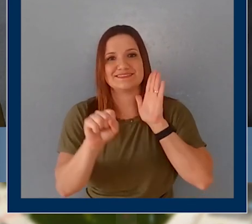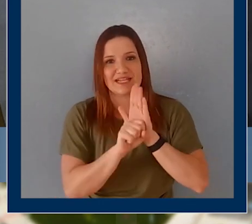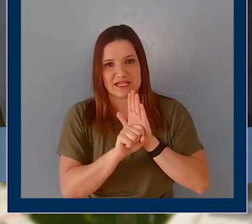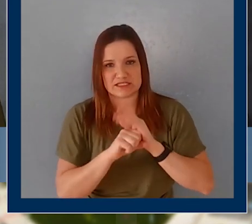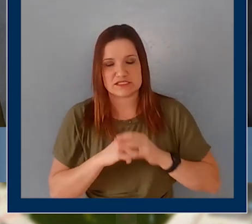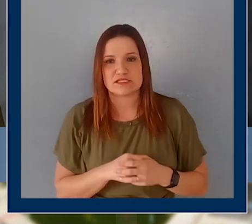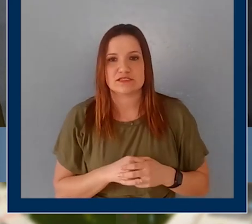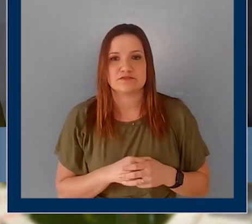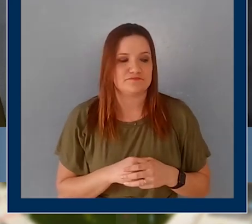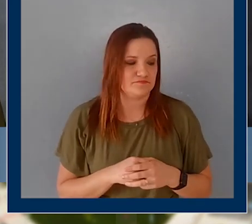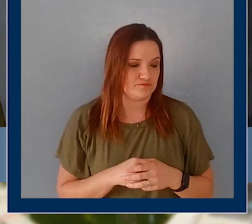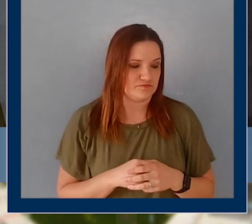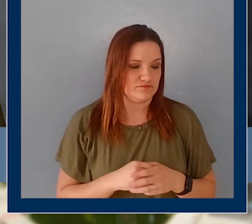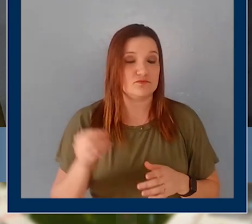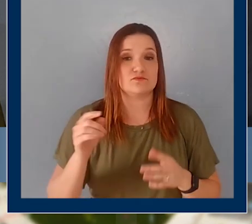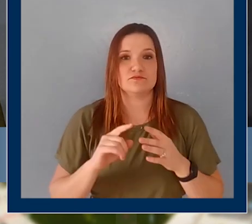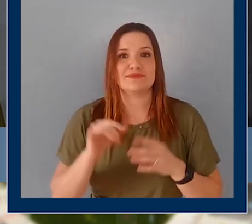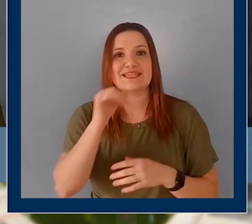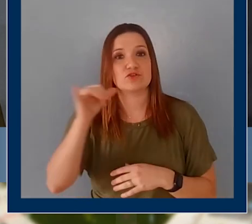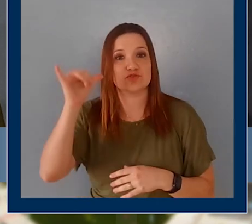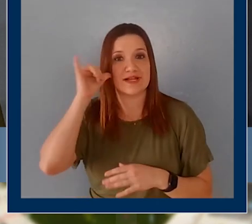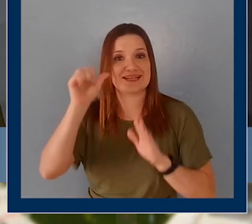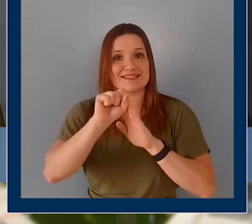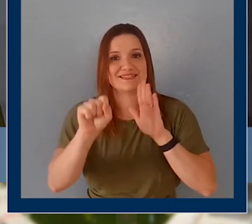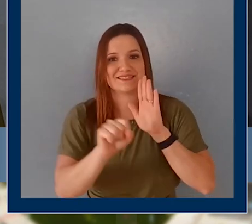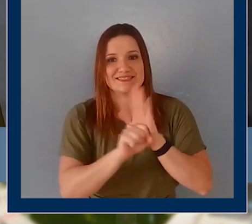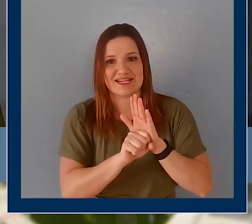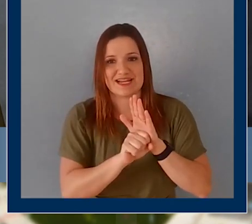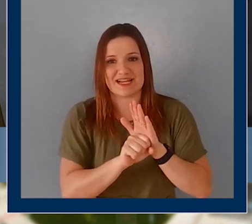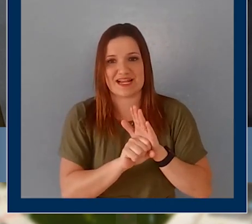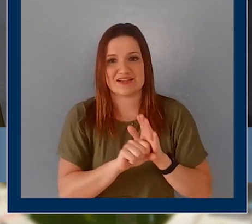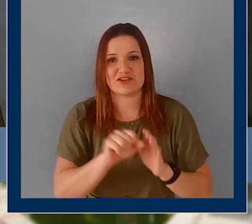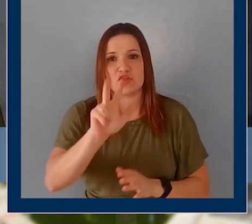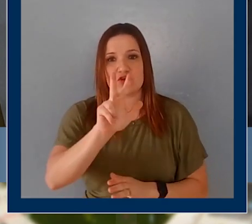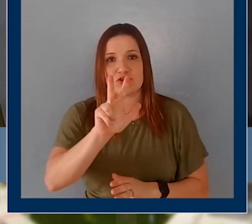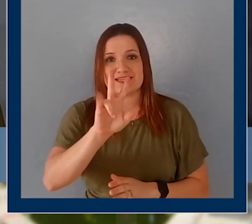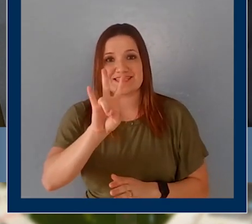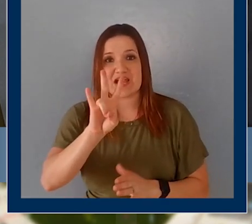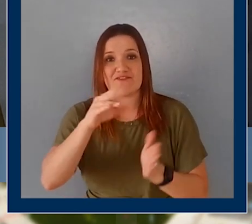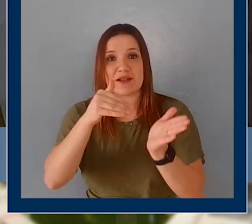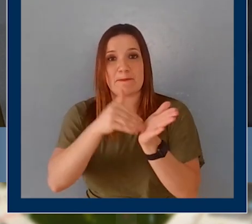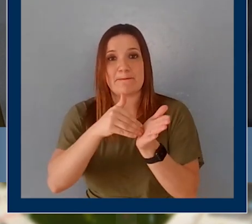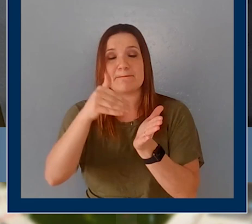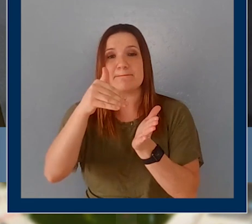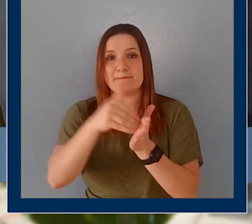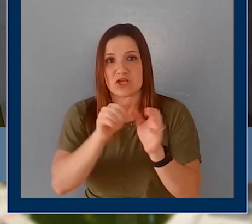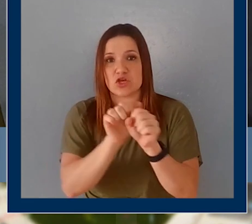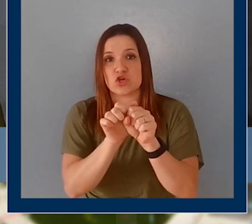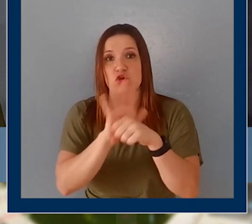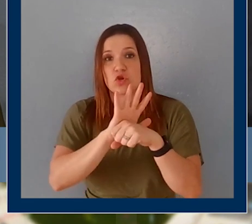been just over the last month or so that we've really seen what is being described as a surge upon a